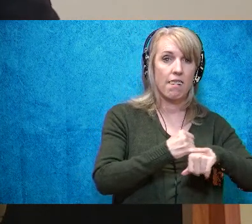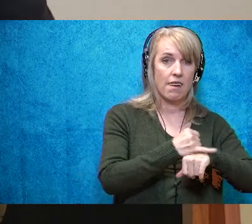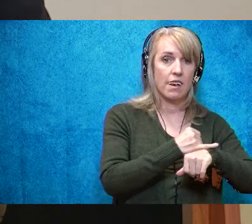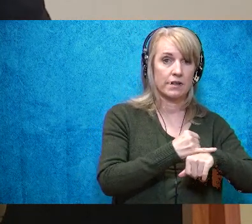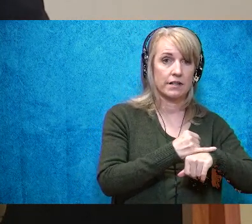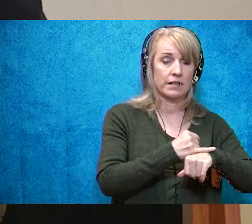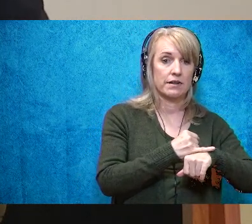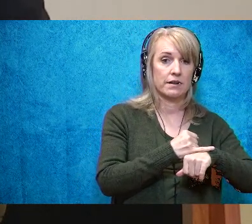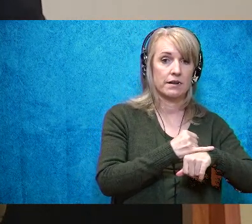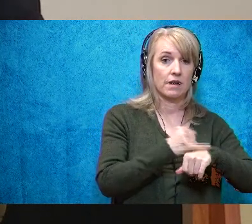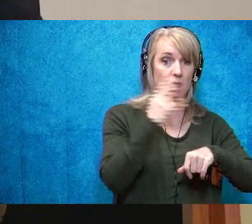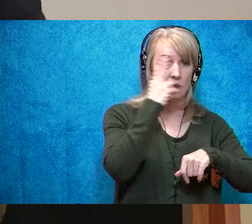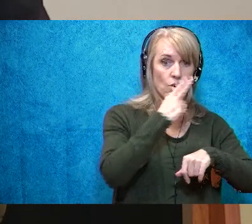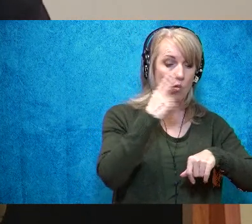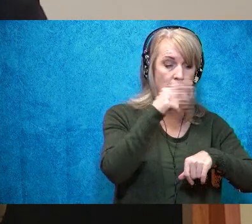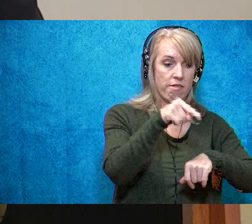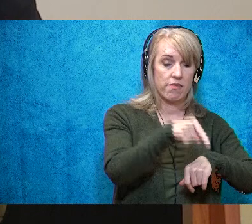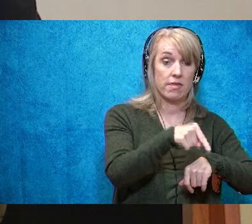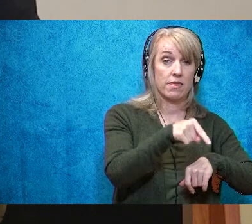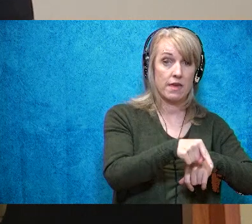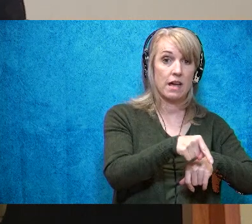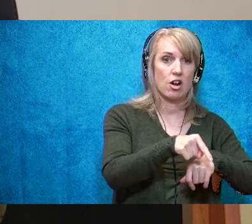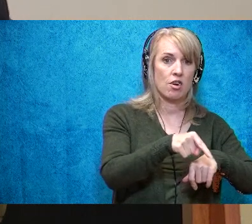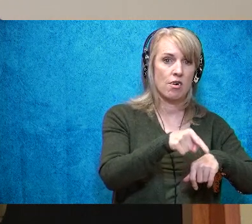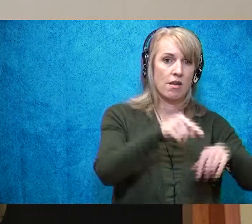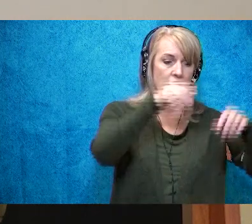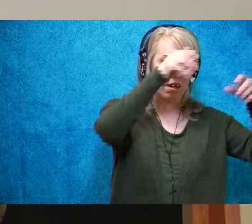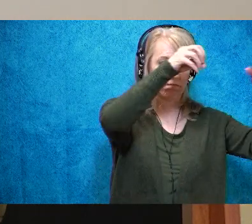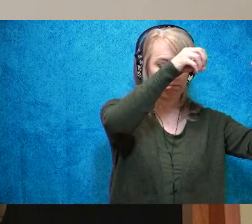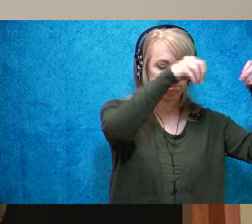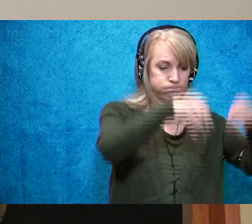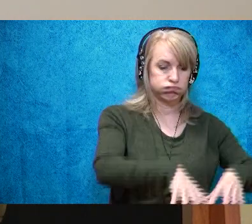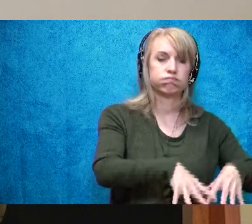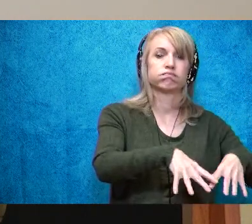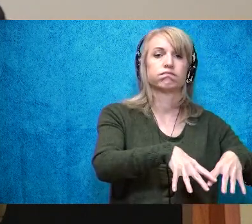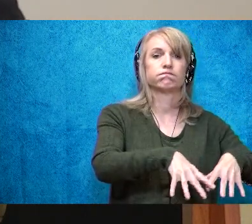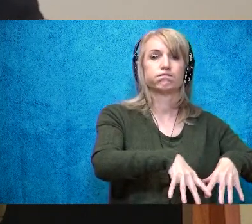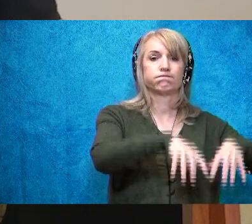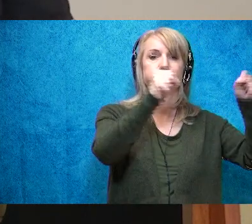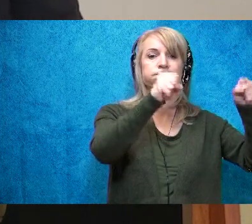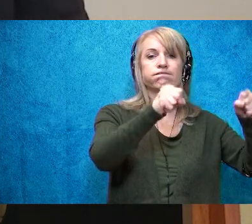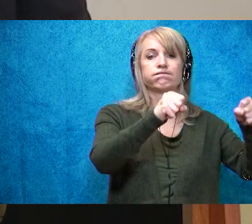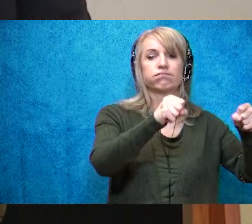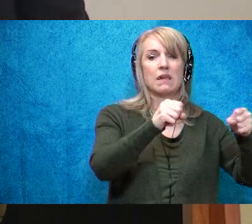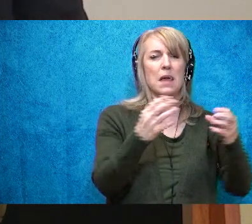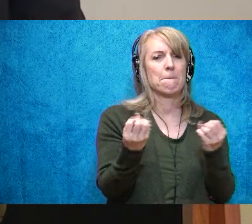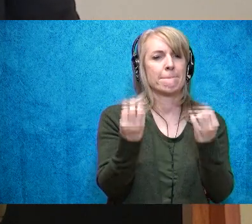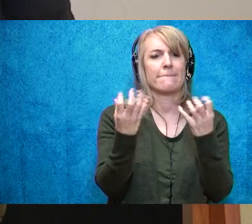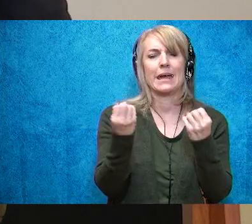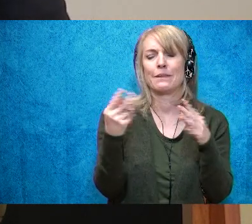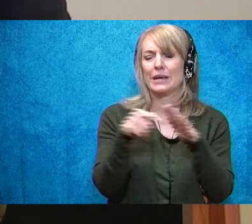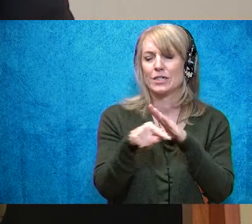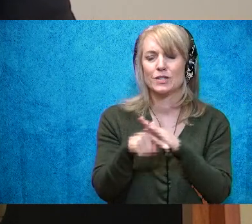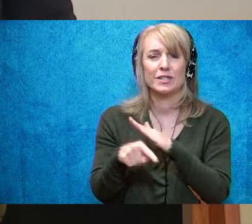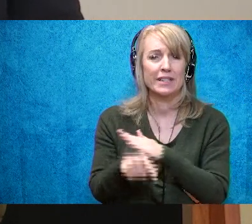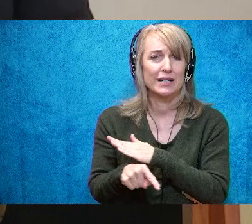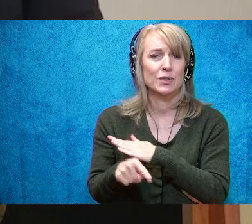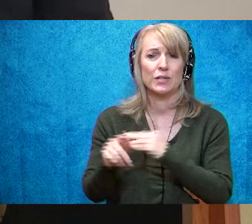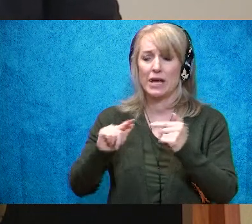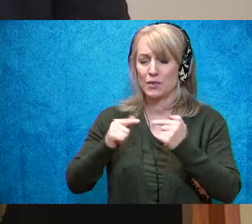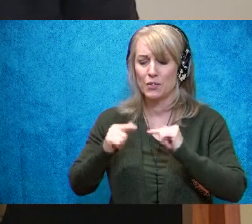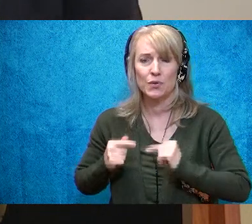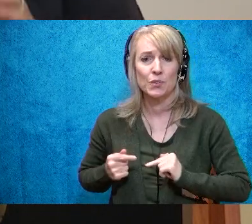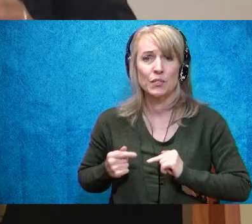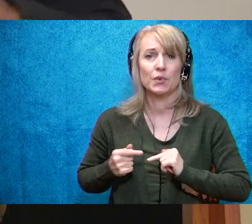peaceful before the attack, but 2,403 Americans are killed, 1,178 are injured. This sent